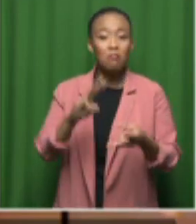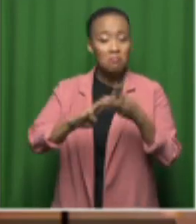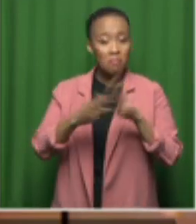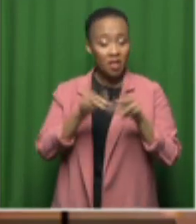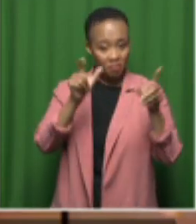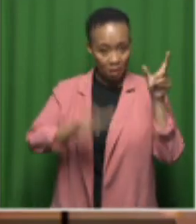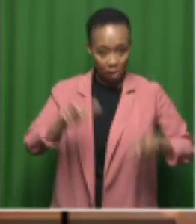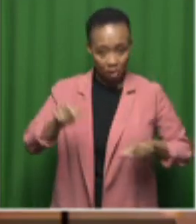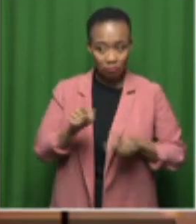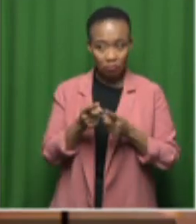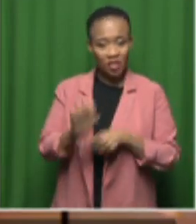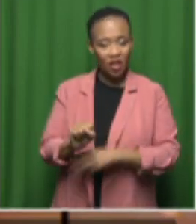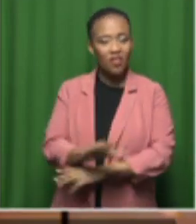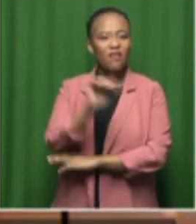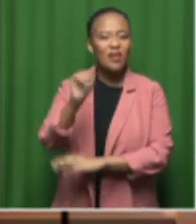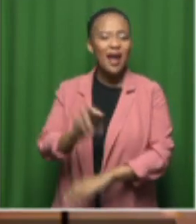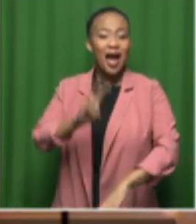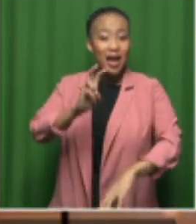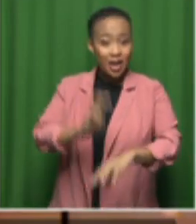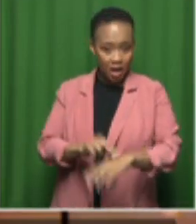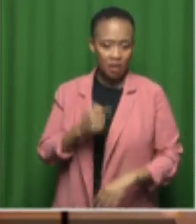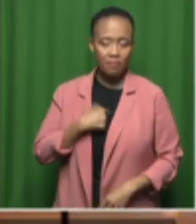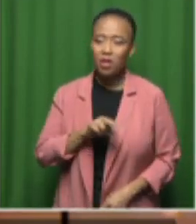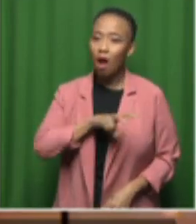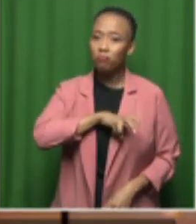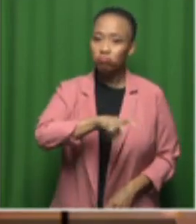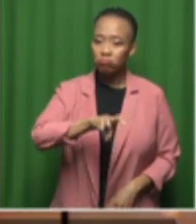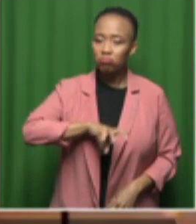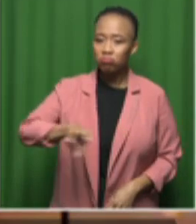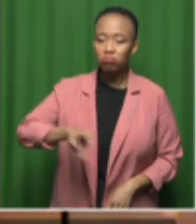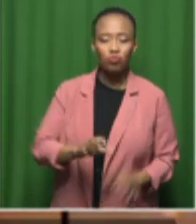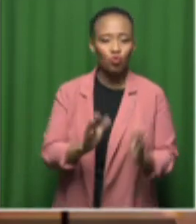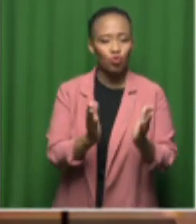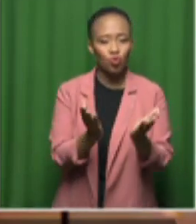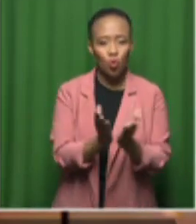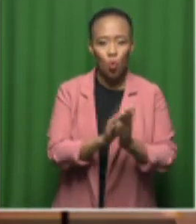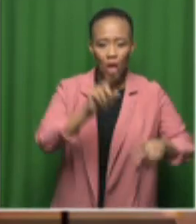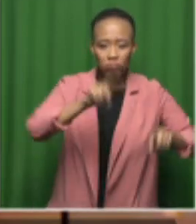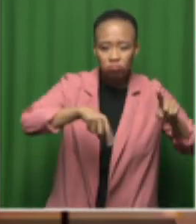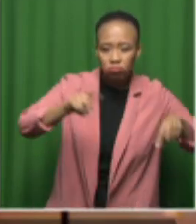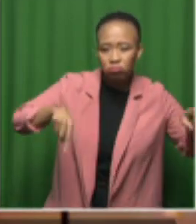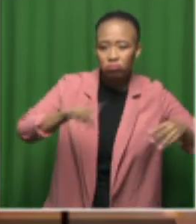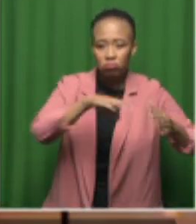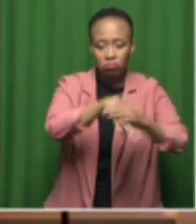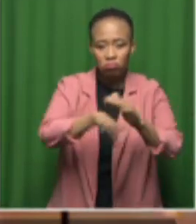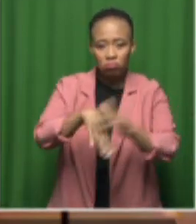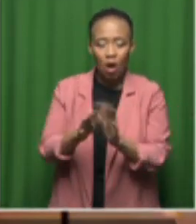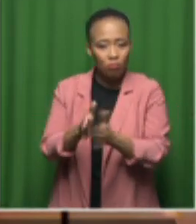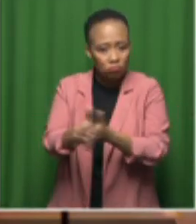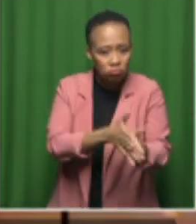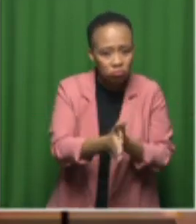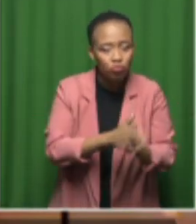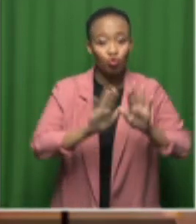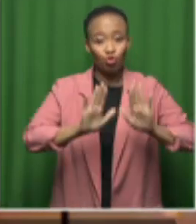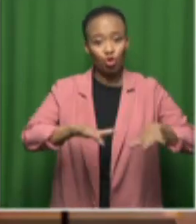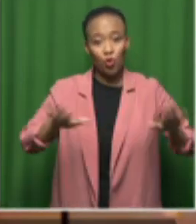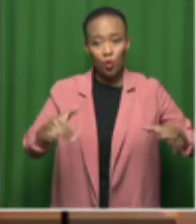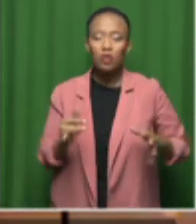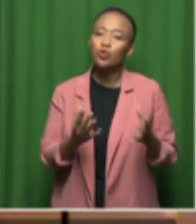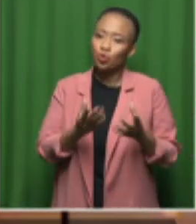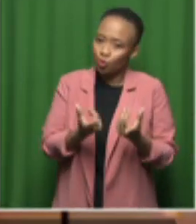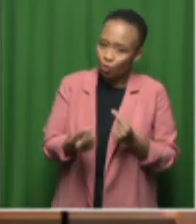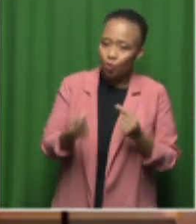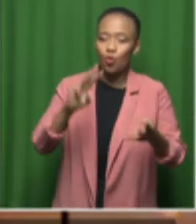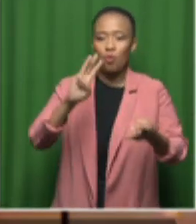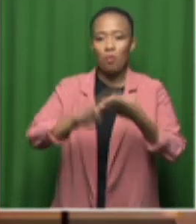my school tours, because I do go to schools and everything just to like motivate learners to take maths and accounting and everything. So